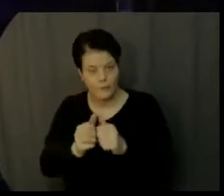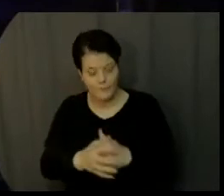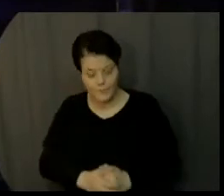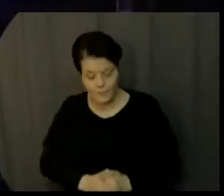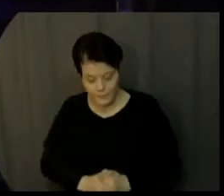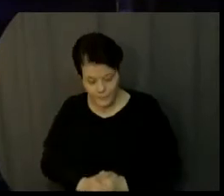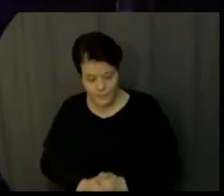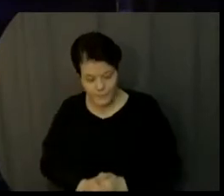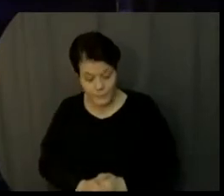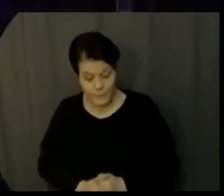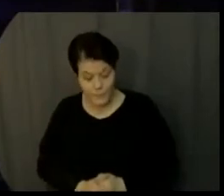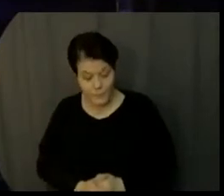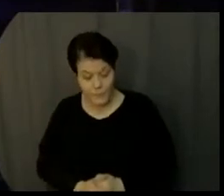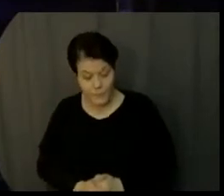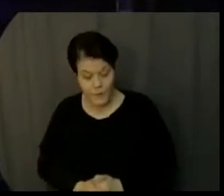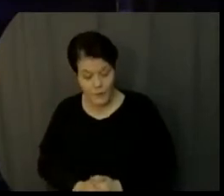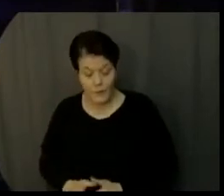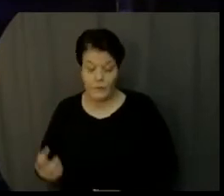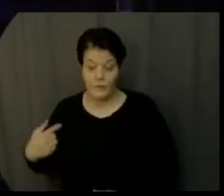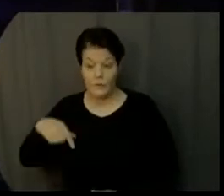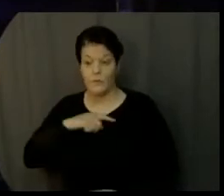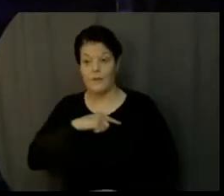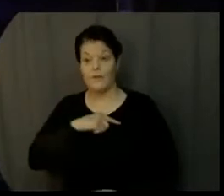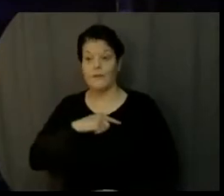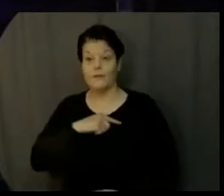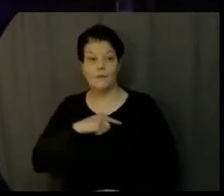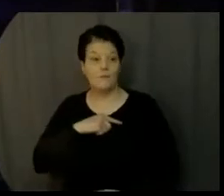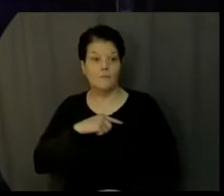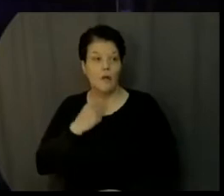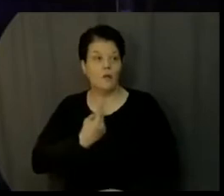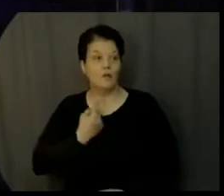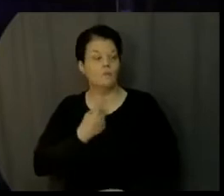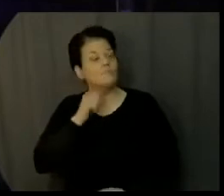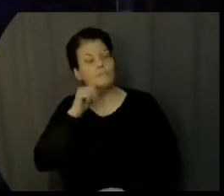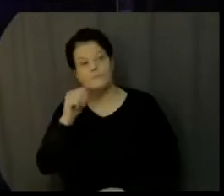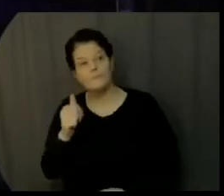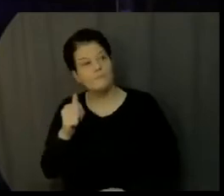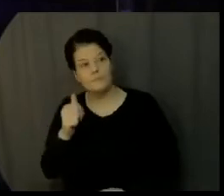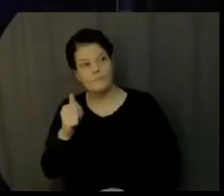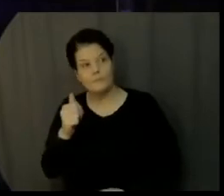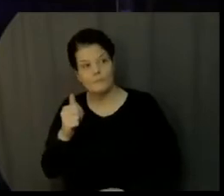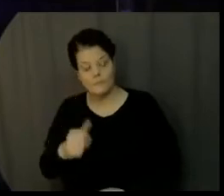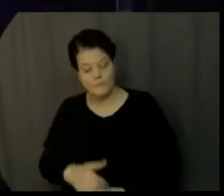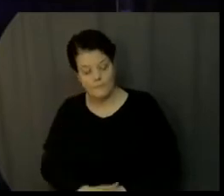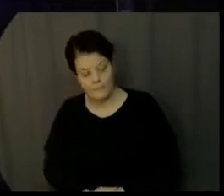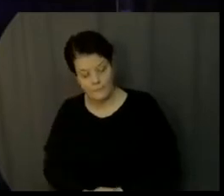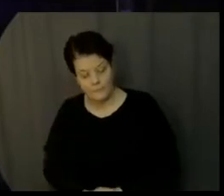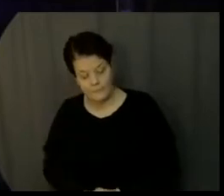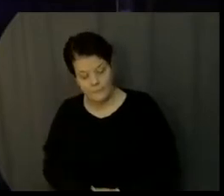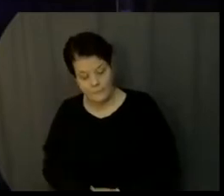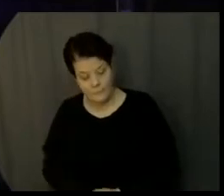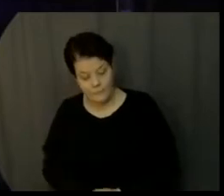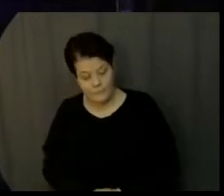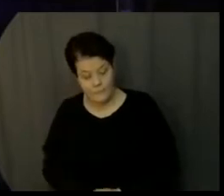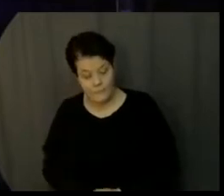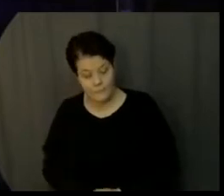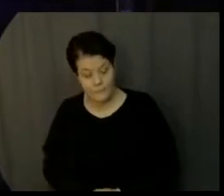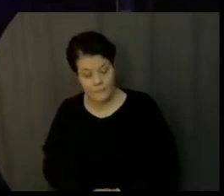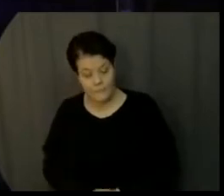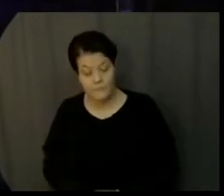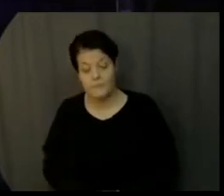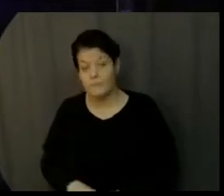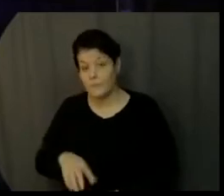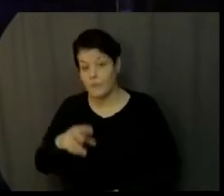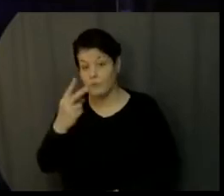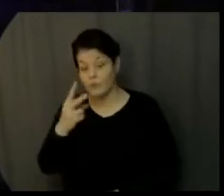This is not, we're not lone rangers in this thing. And there's two questions. Do you have someone who disciples